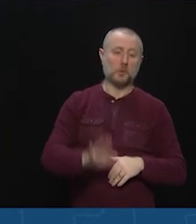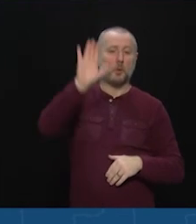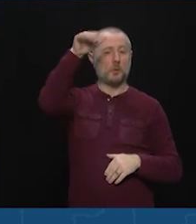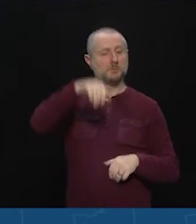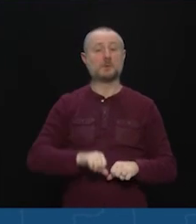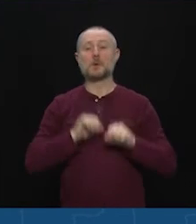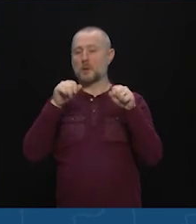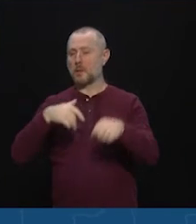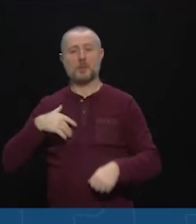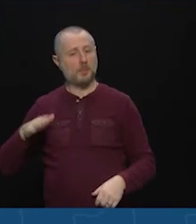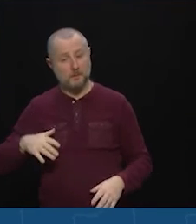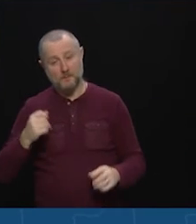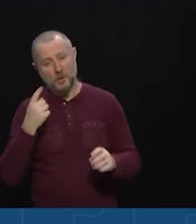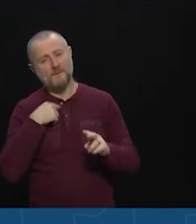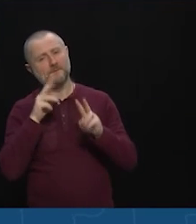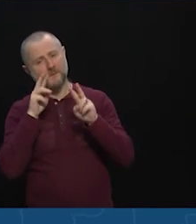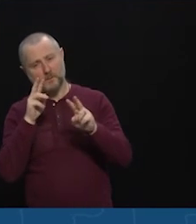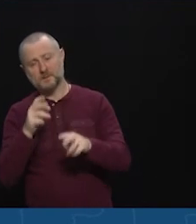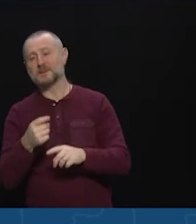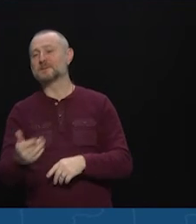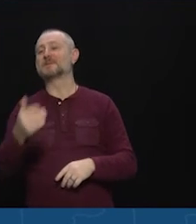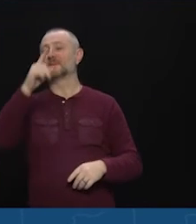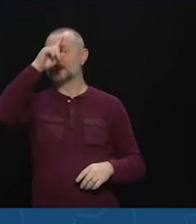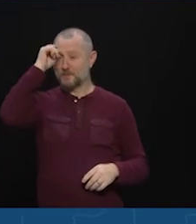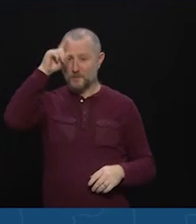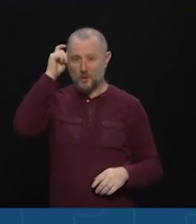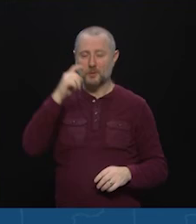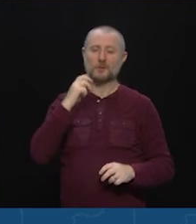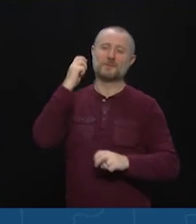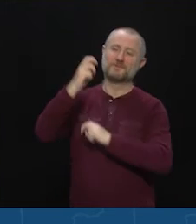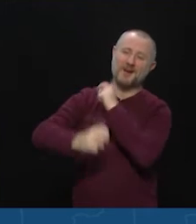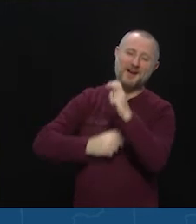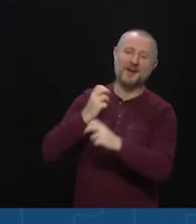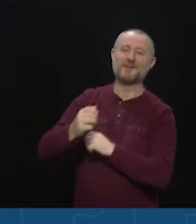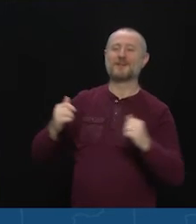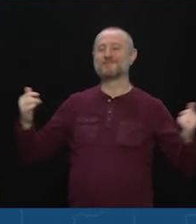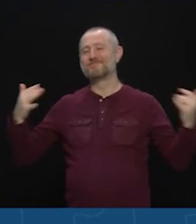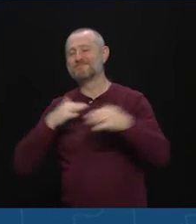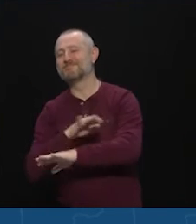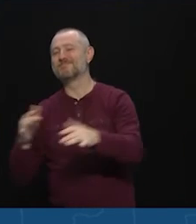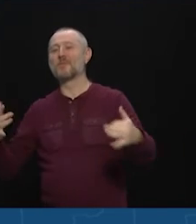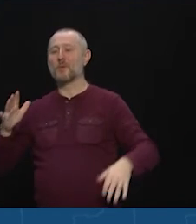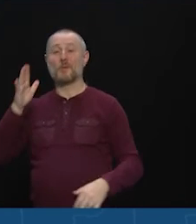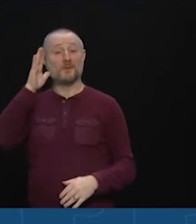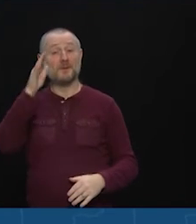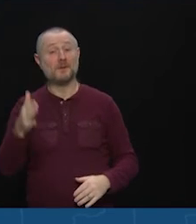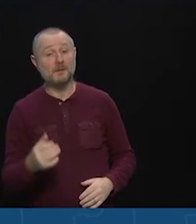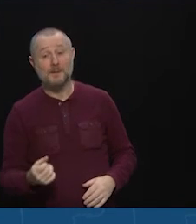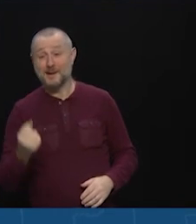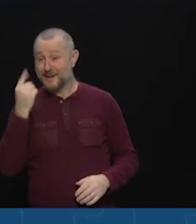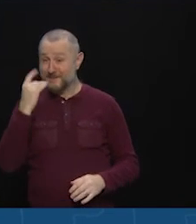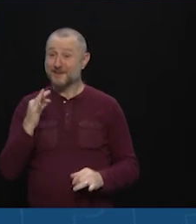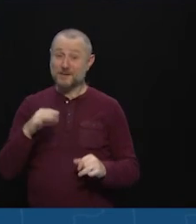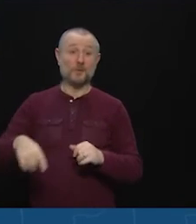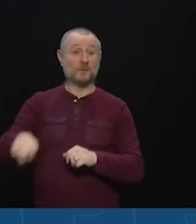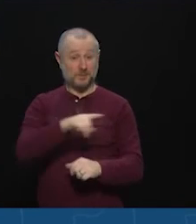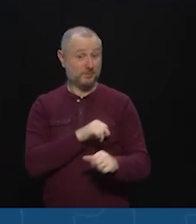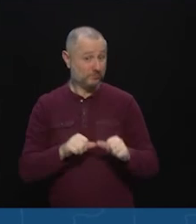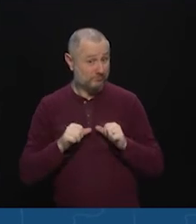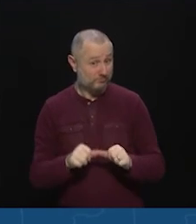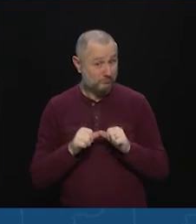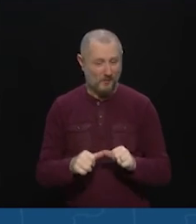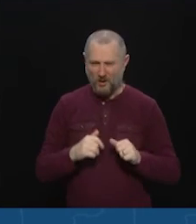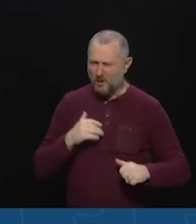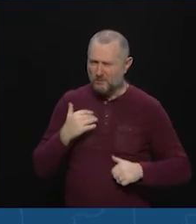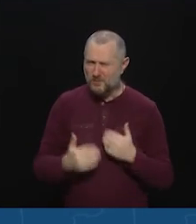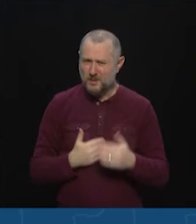on the rides and having a great time. We will get there, but if we continue to do what we've been doing all along, as much as it sounds like we keep saying it over and over, we